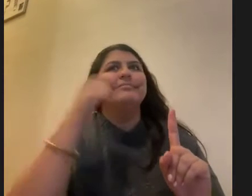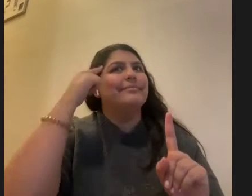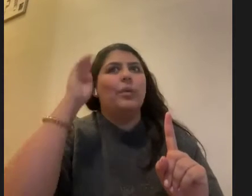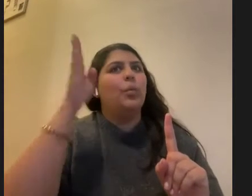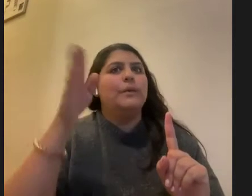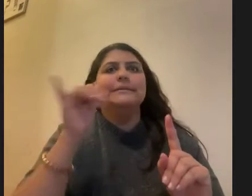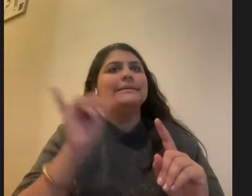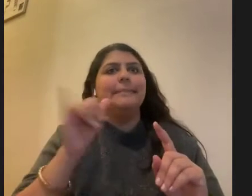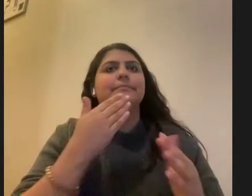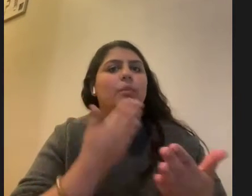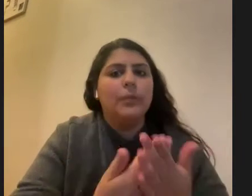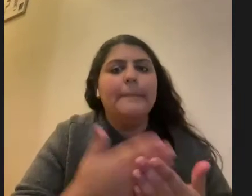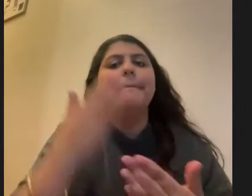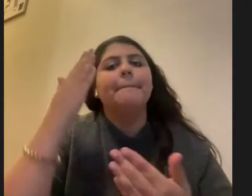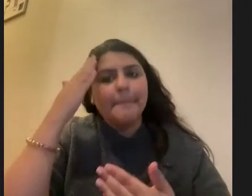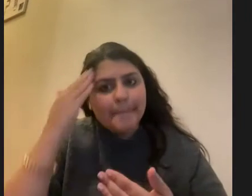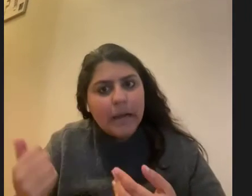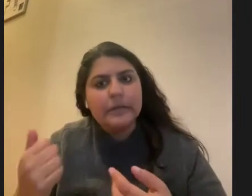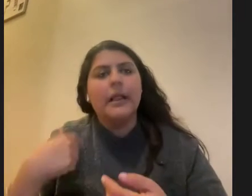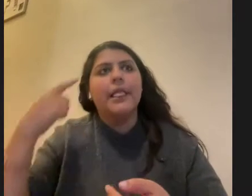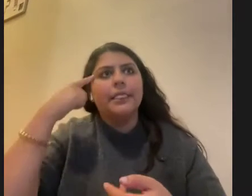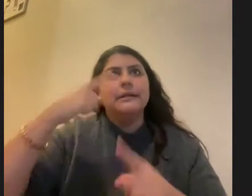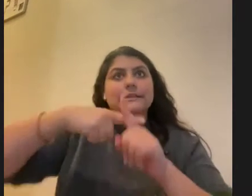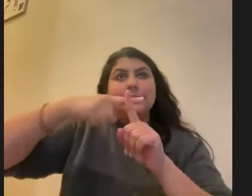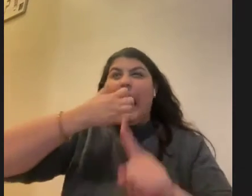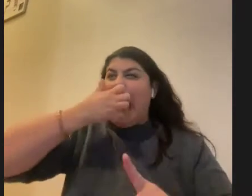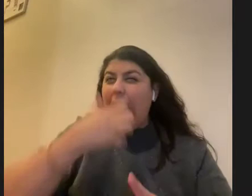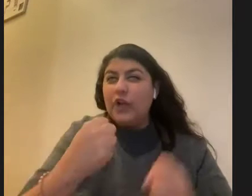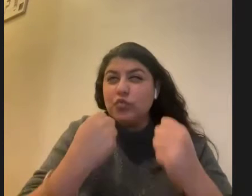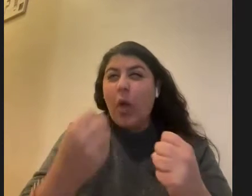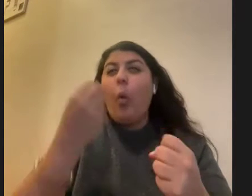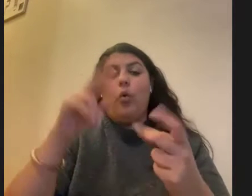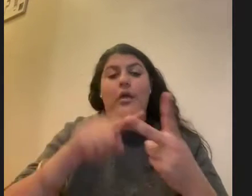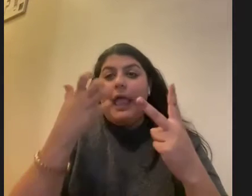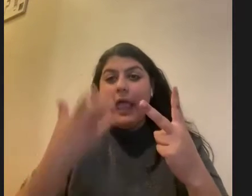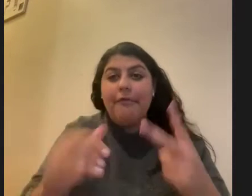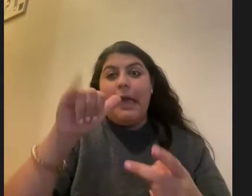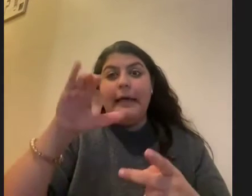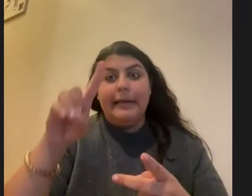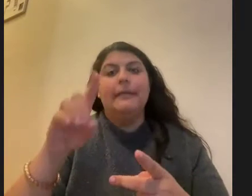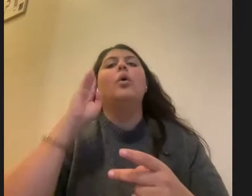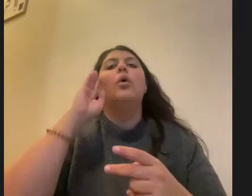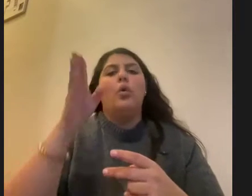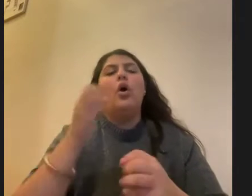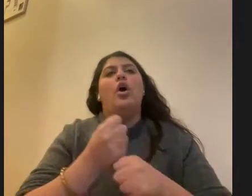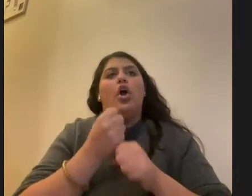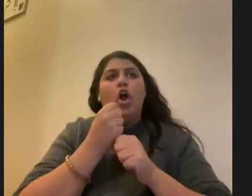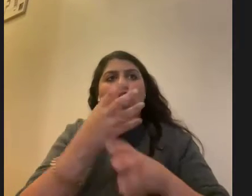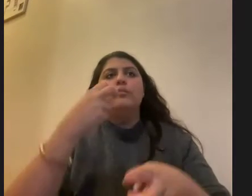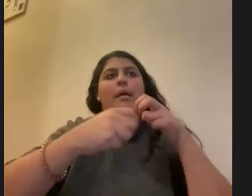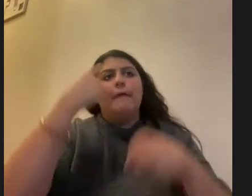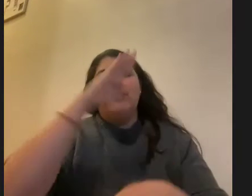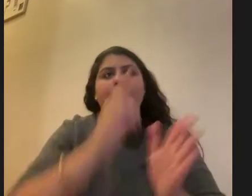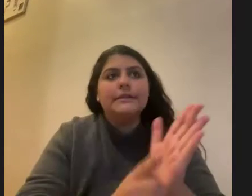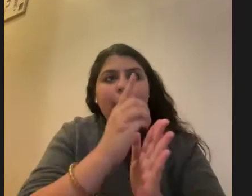of the reasons because too hot of temperature and too acidic of water is really detrimental on their development and their